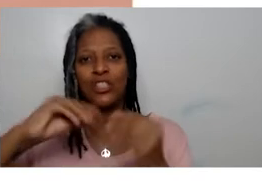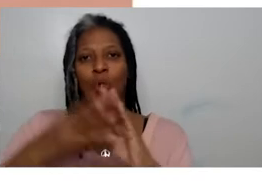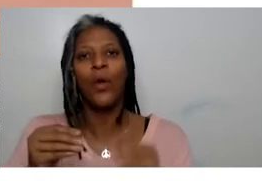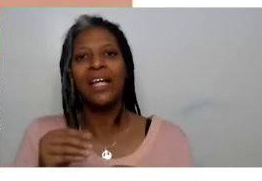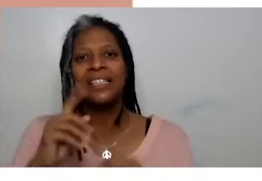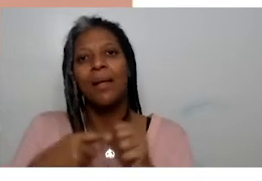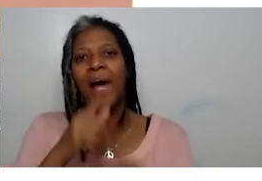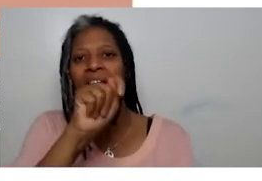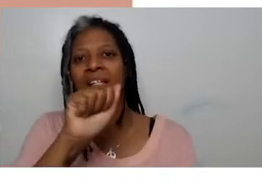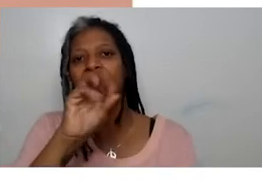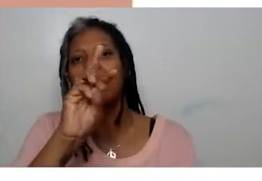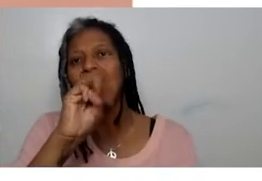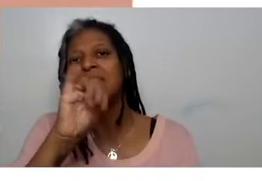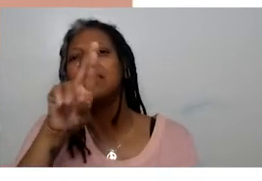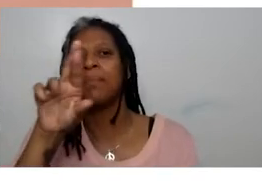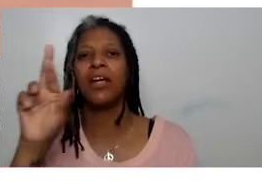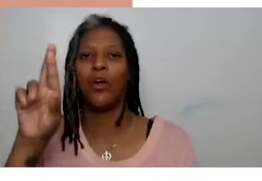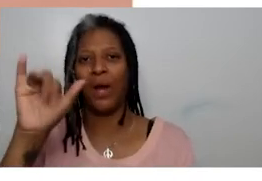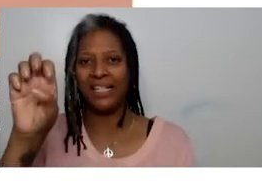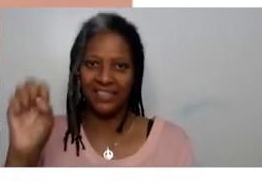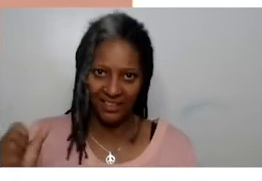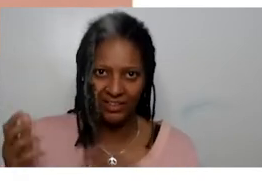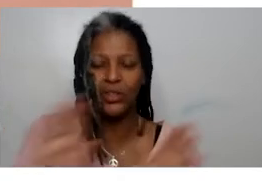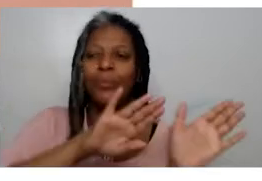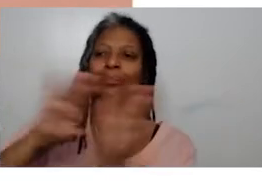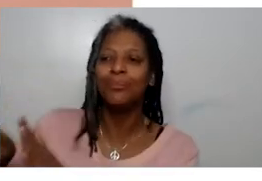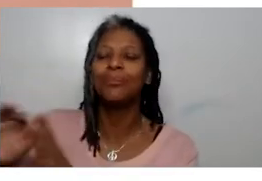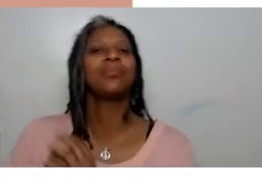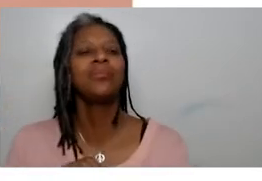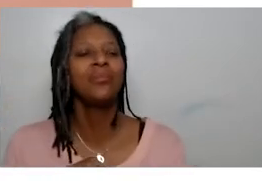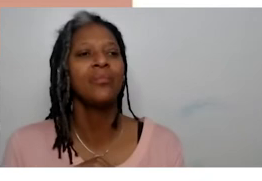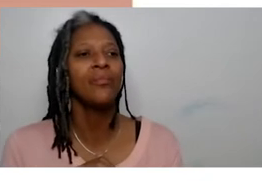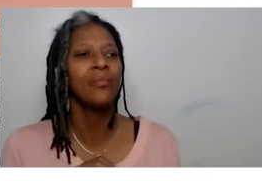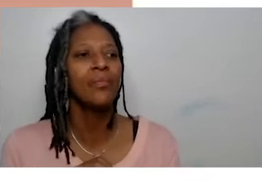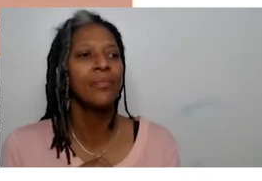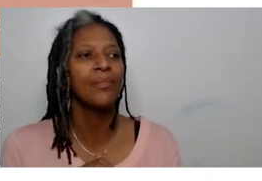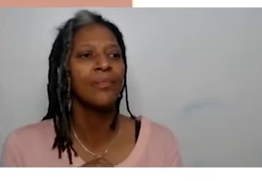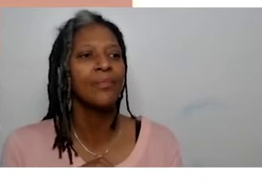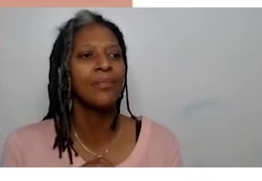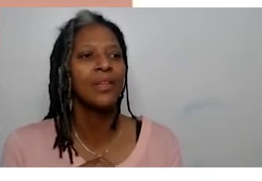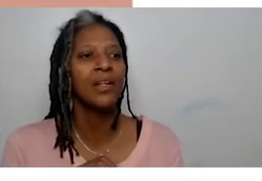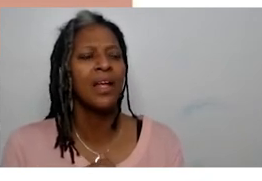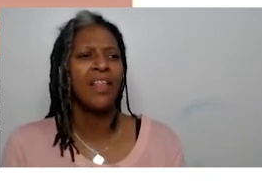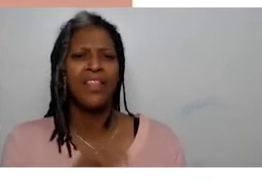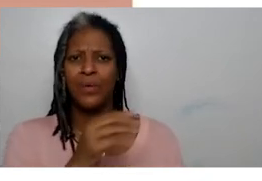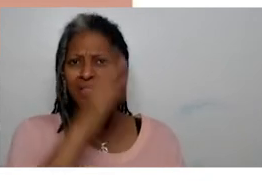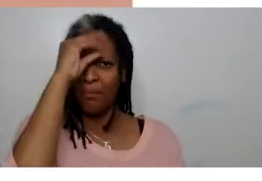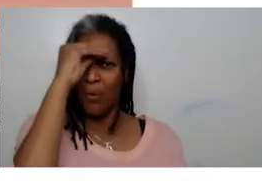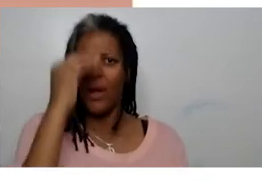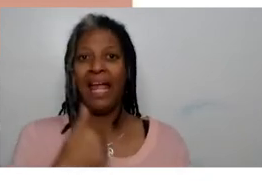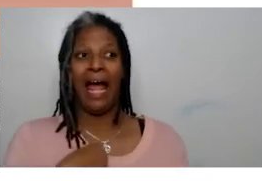were boyfriend and girlfriend for one day. The next day he came to school, he was standing at his locker and he said, I can't date you anymore. And I said, why? And he